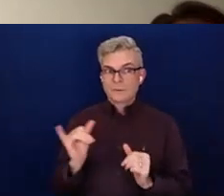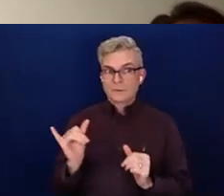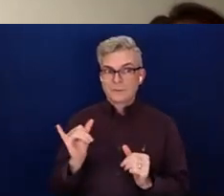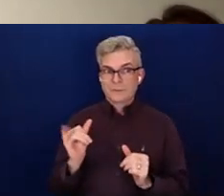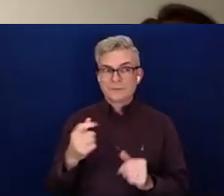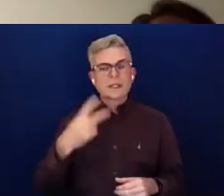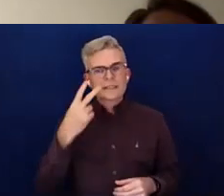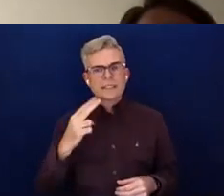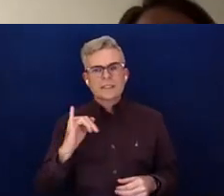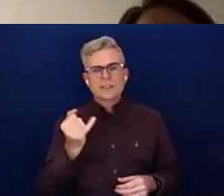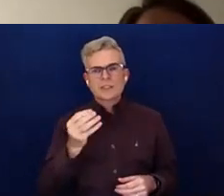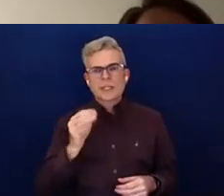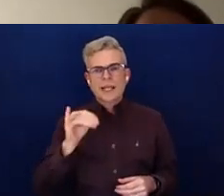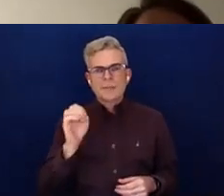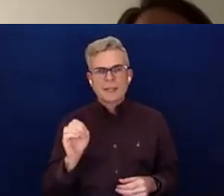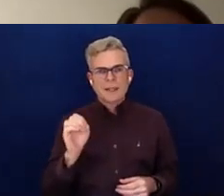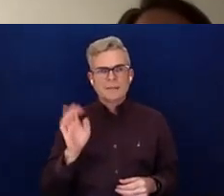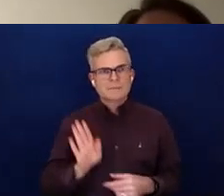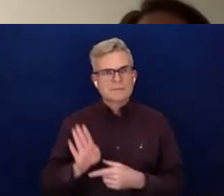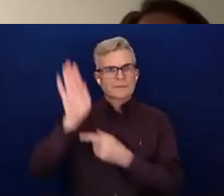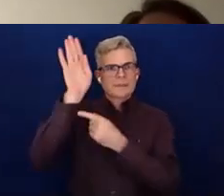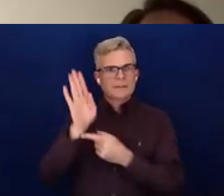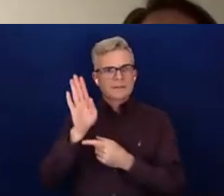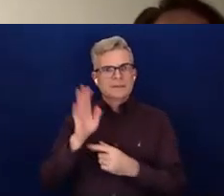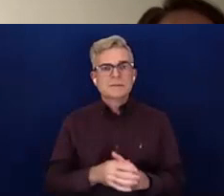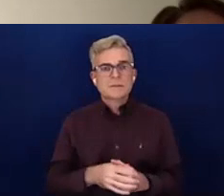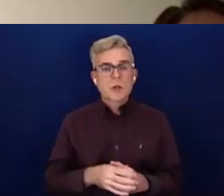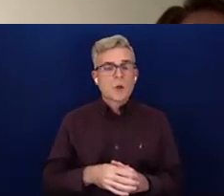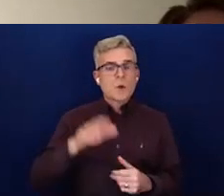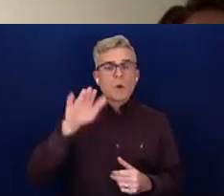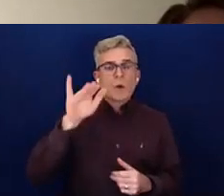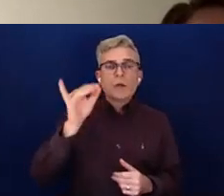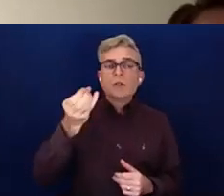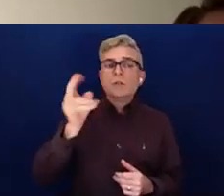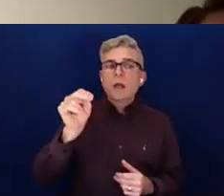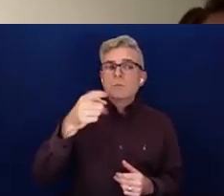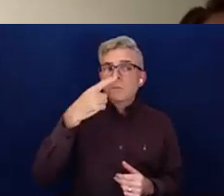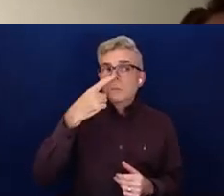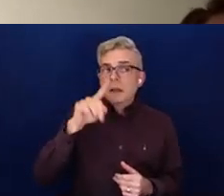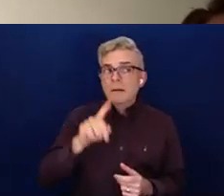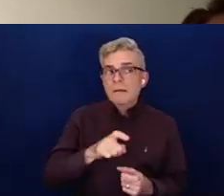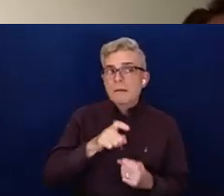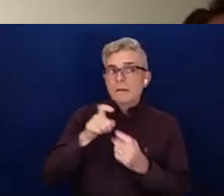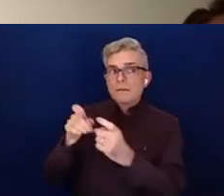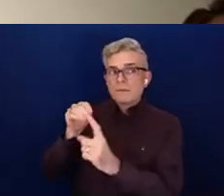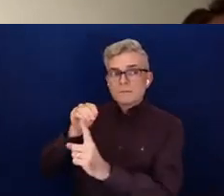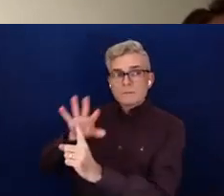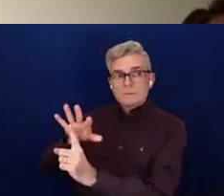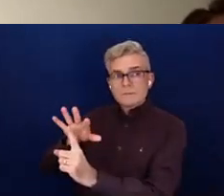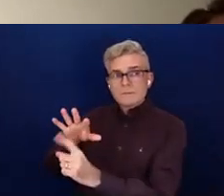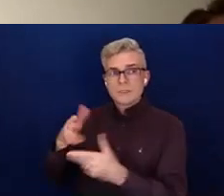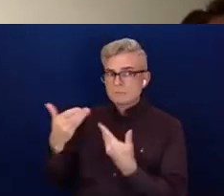her hand raised. So, John, can you give Jamie the floor? Sure thing.